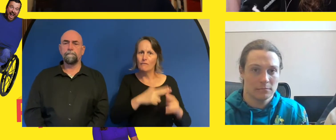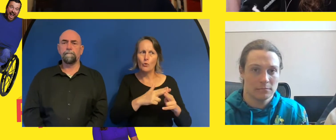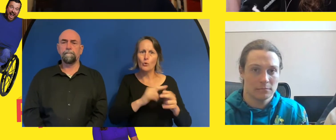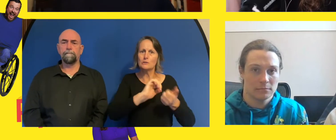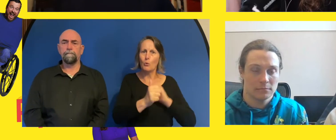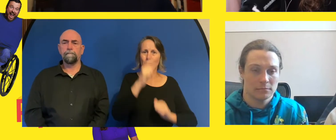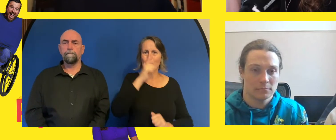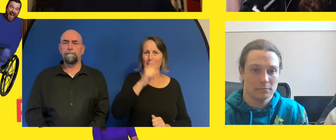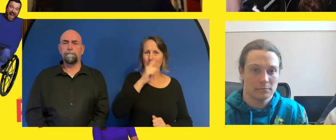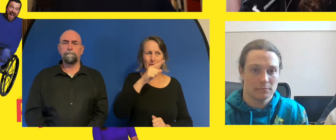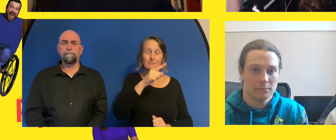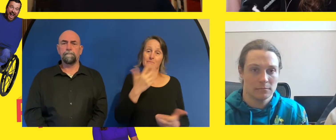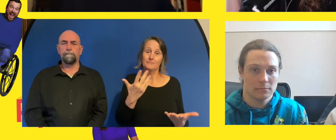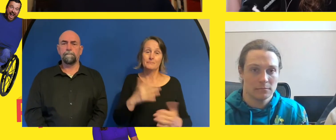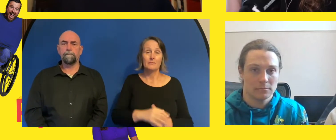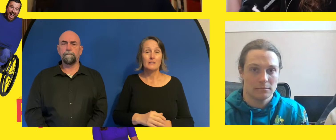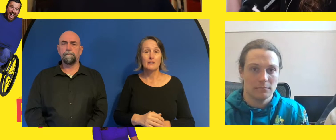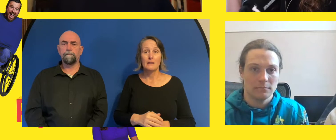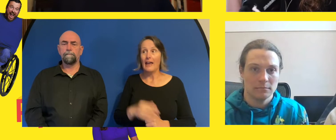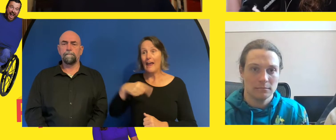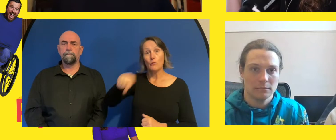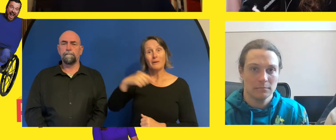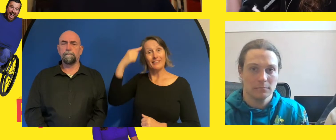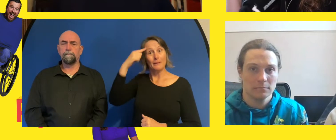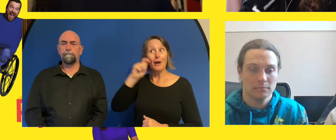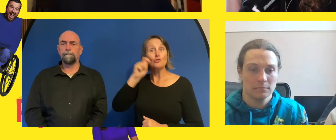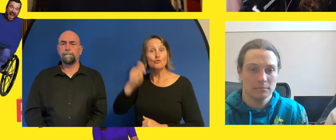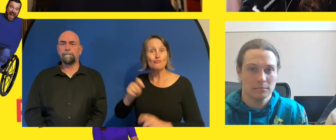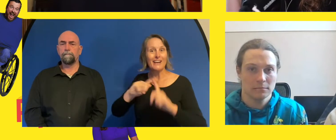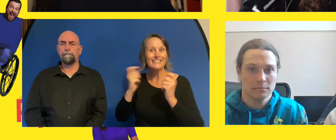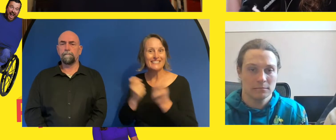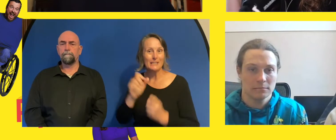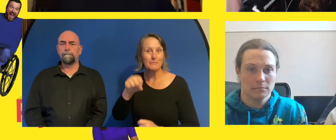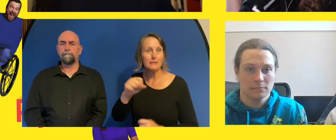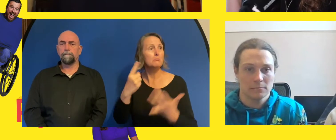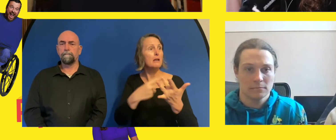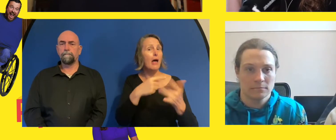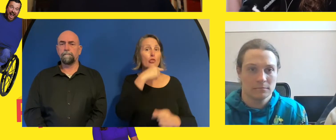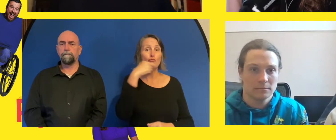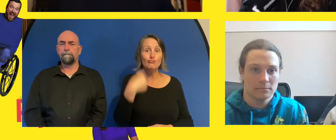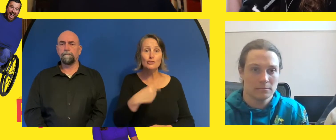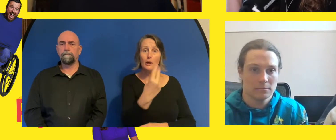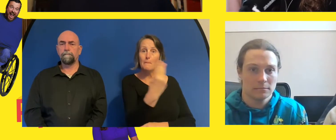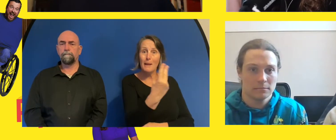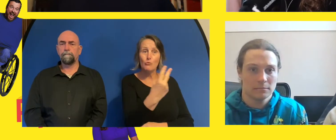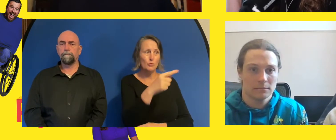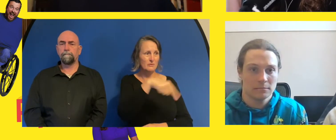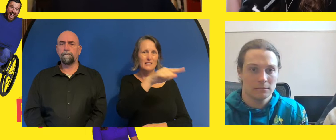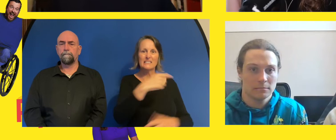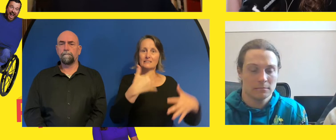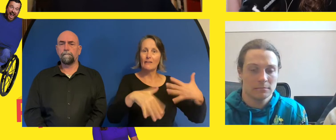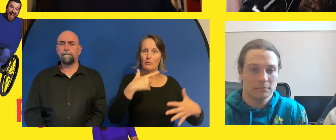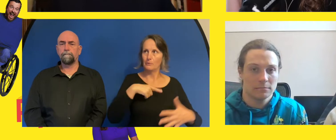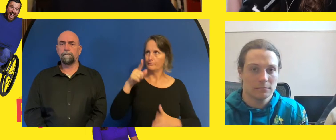sympathy for what those athletes, as obviously the Ukrainian athletes were the ones that were in the forefront of everyone's mind, but also those athletes that being impacted by the actions